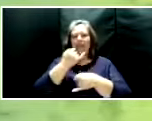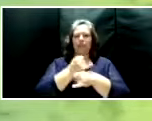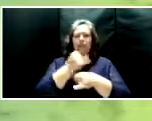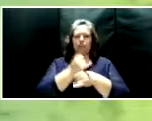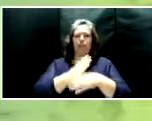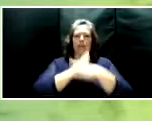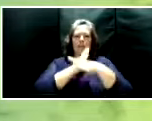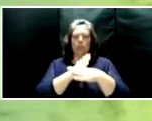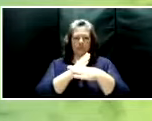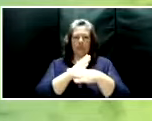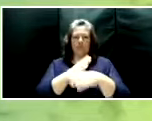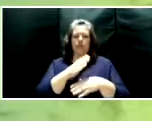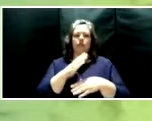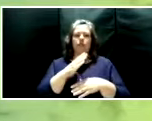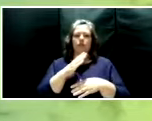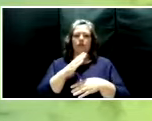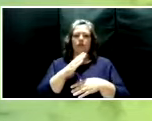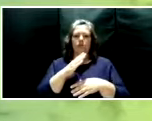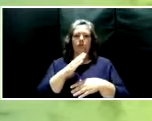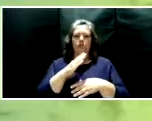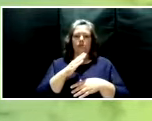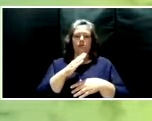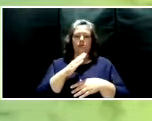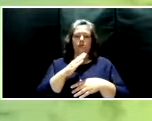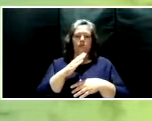are relative to the